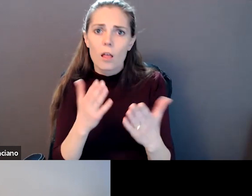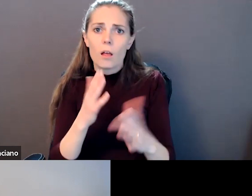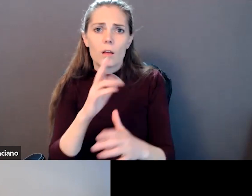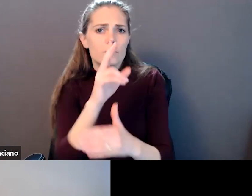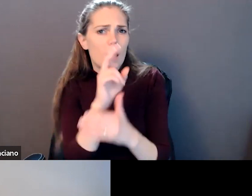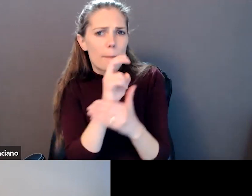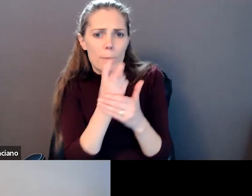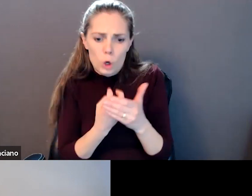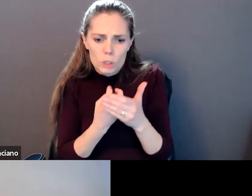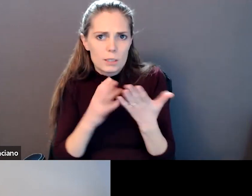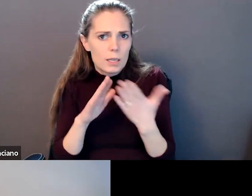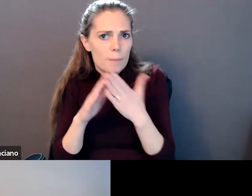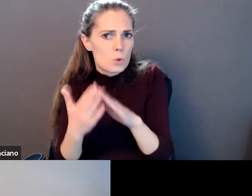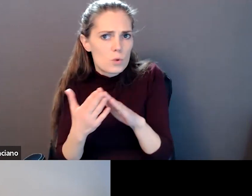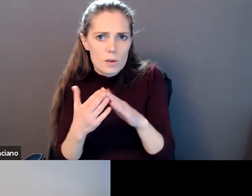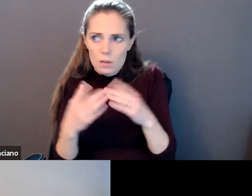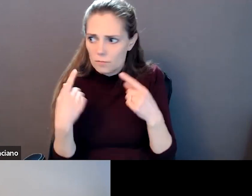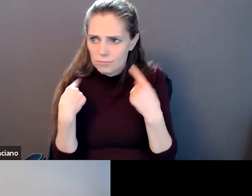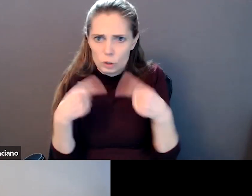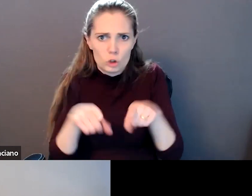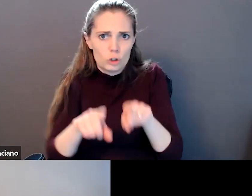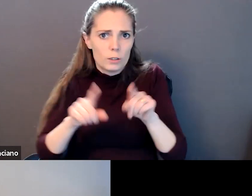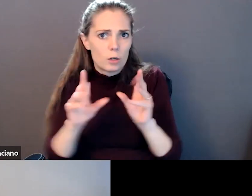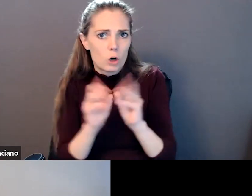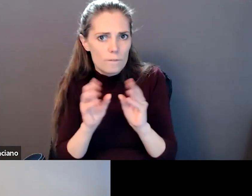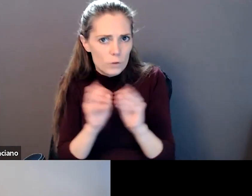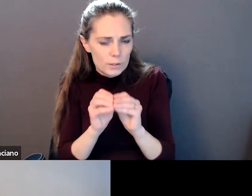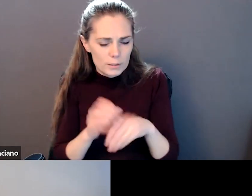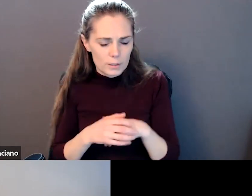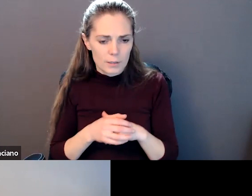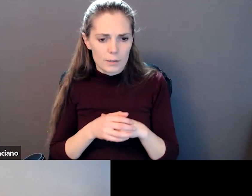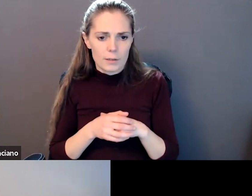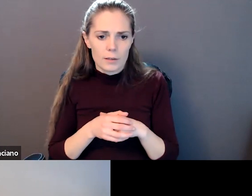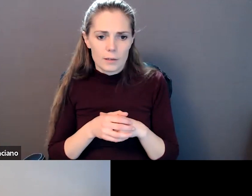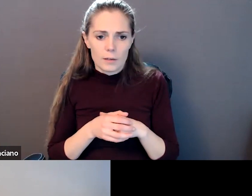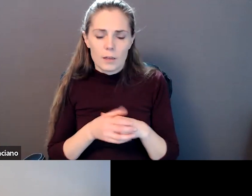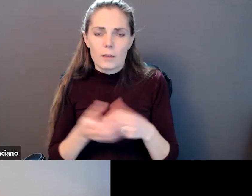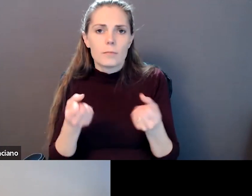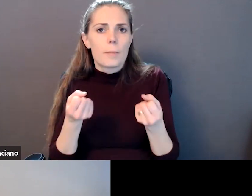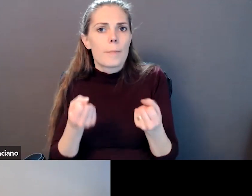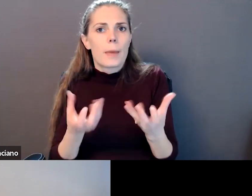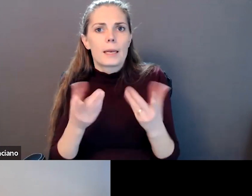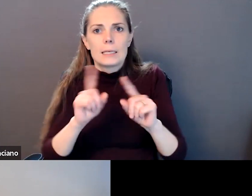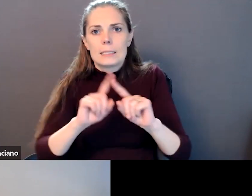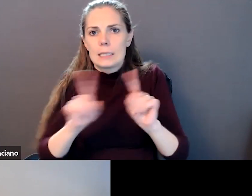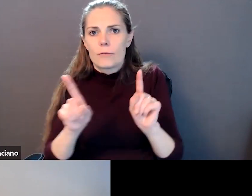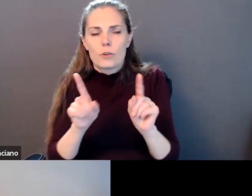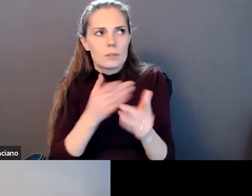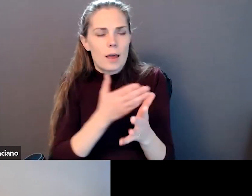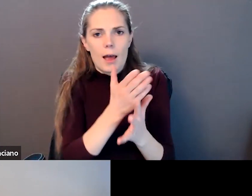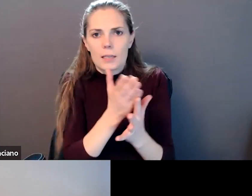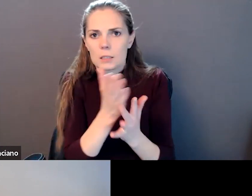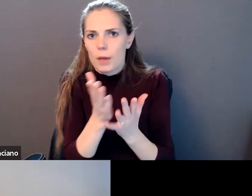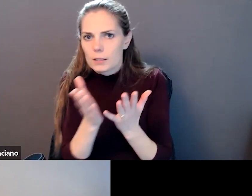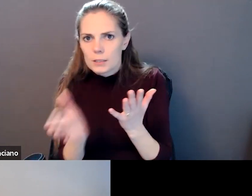community throughout this conference. And there are so many different aspects that I